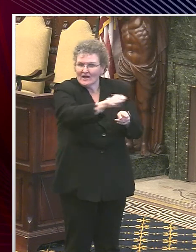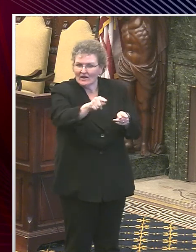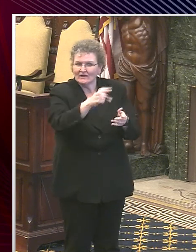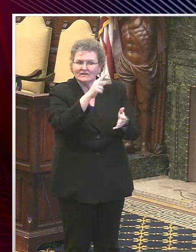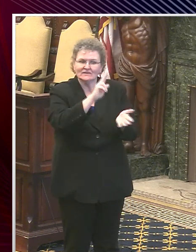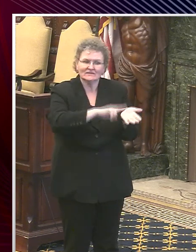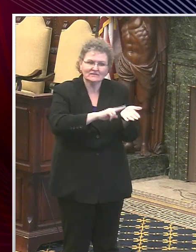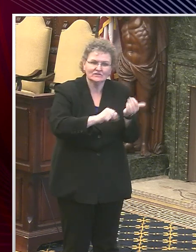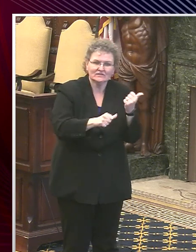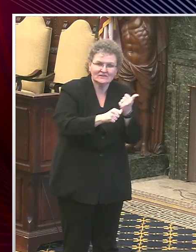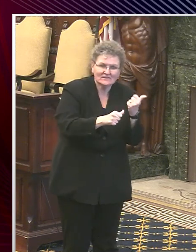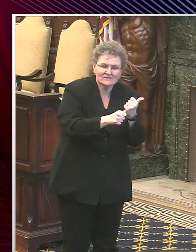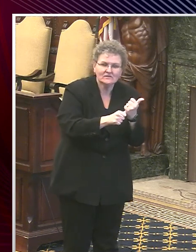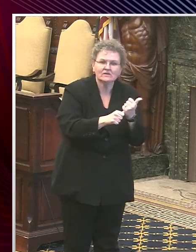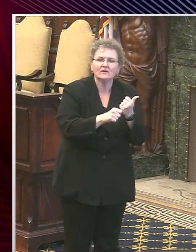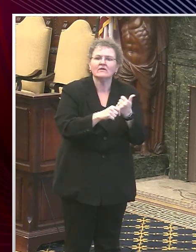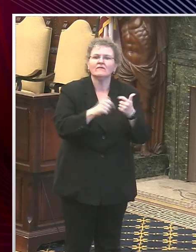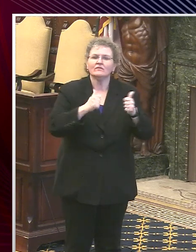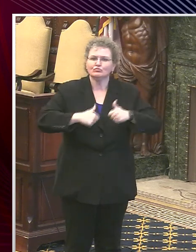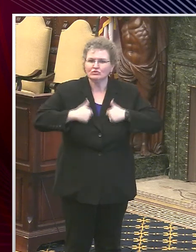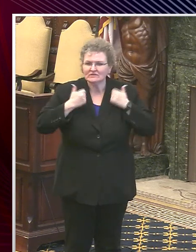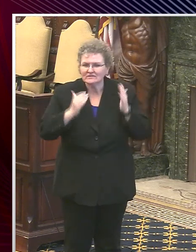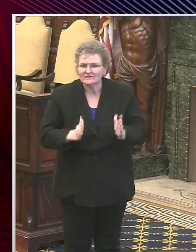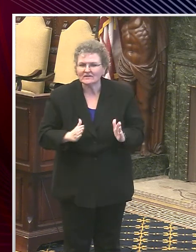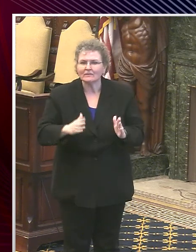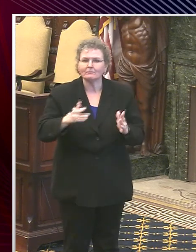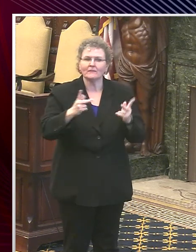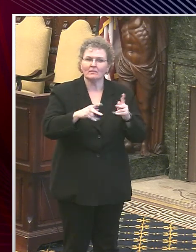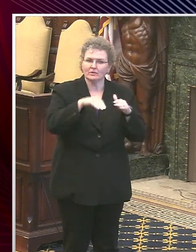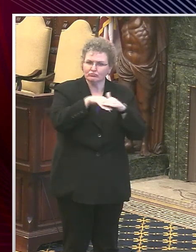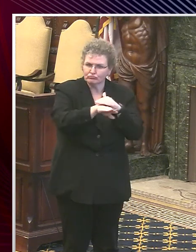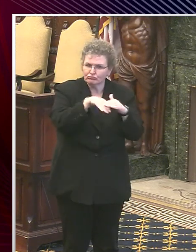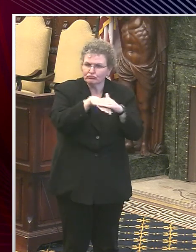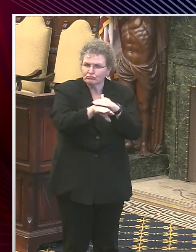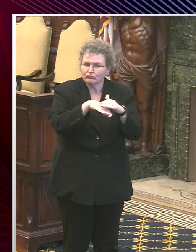increasingly, there are various providers that may be going to what you